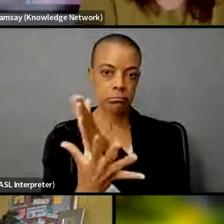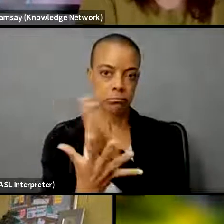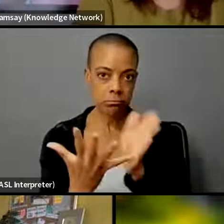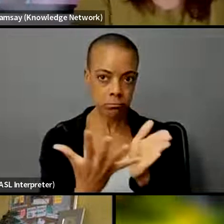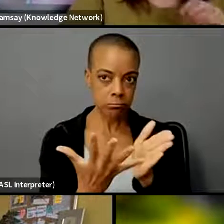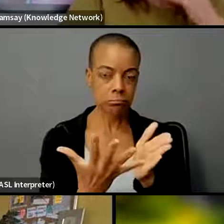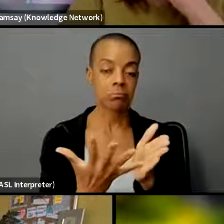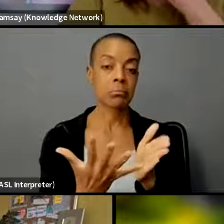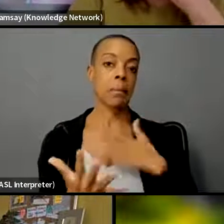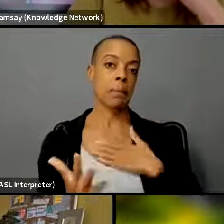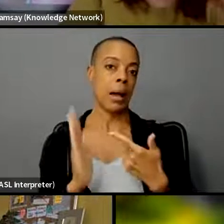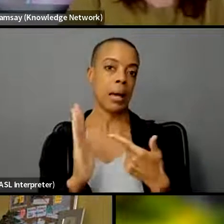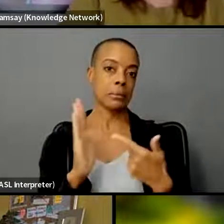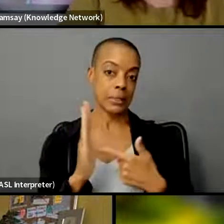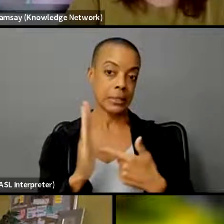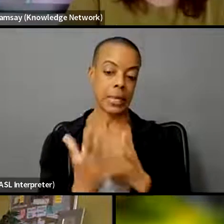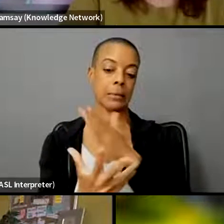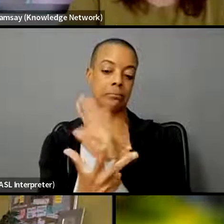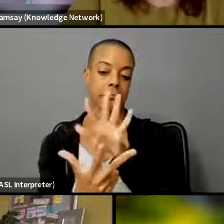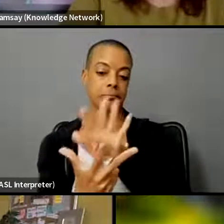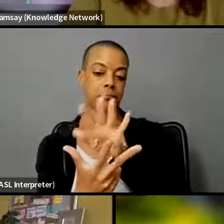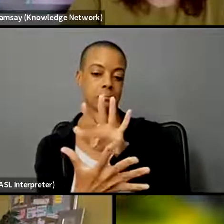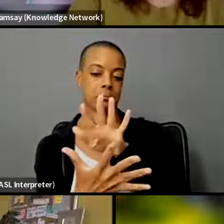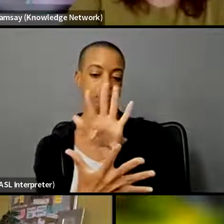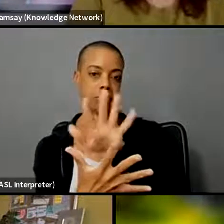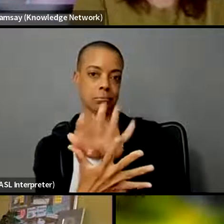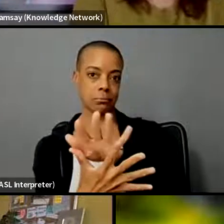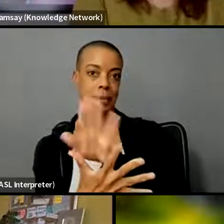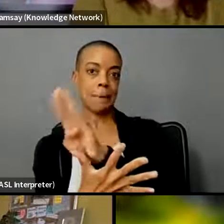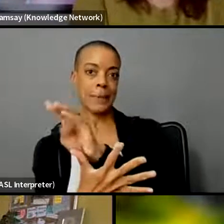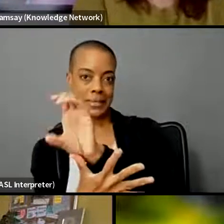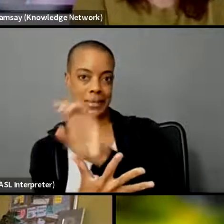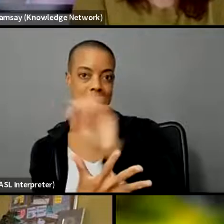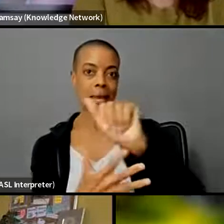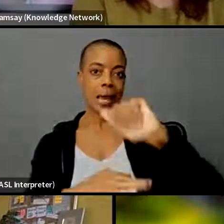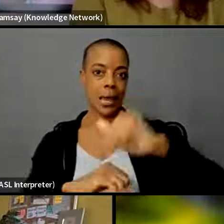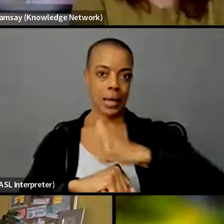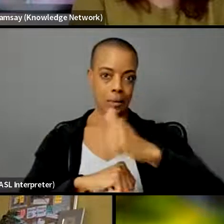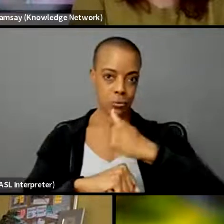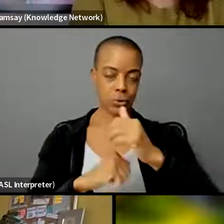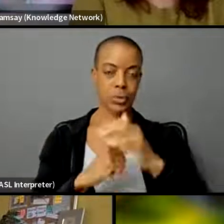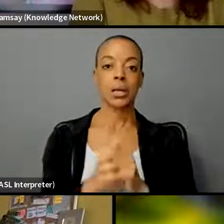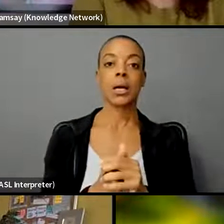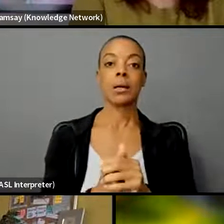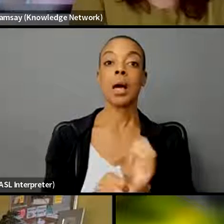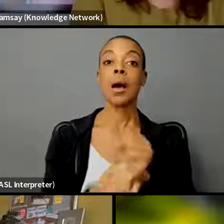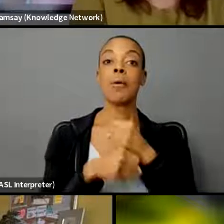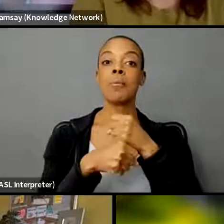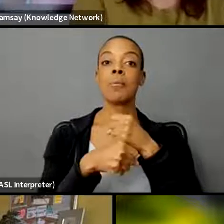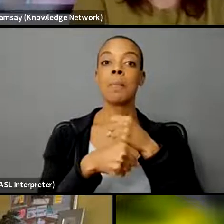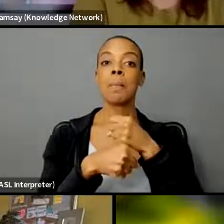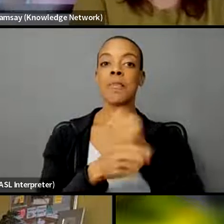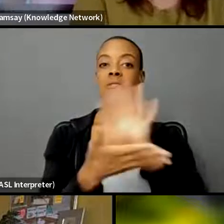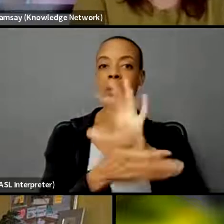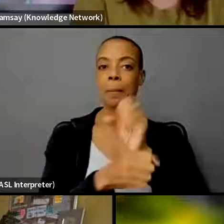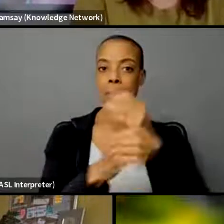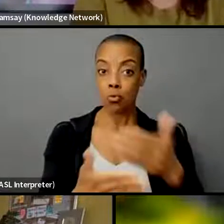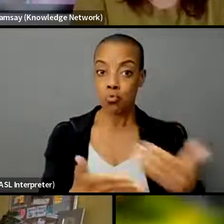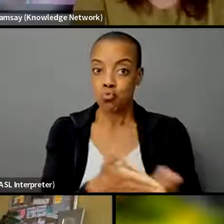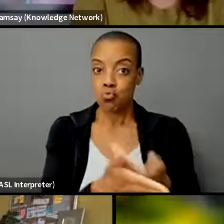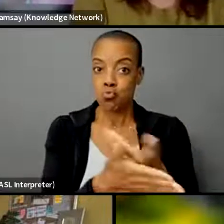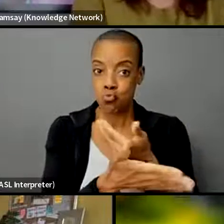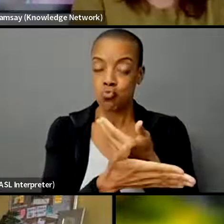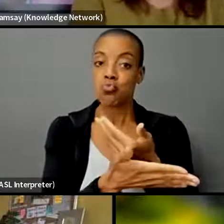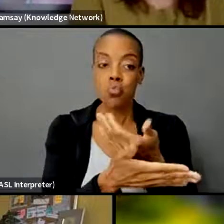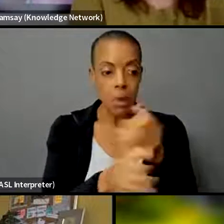my example is BC and Alberta. They're made by emerging filmmakers who have the ability to produce and complete